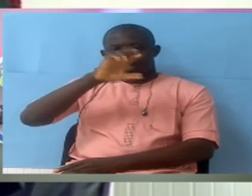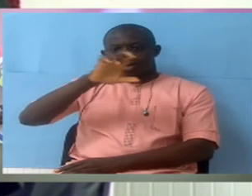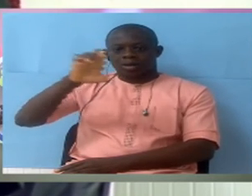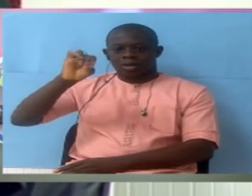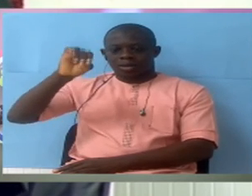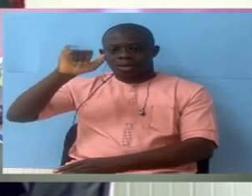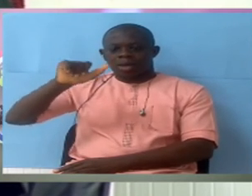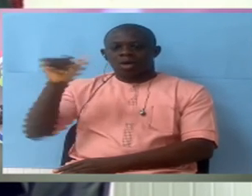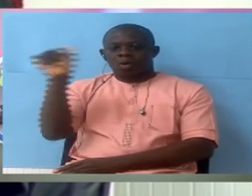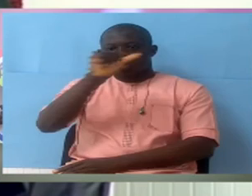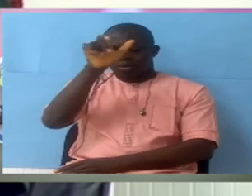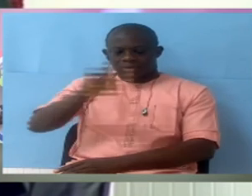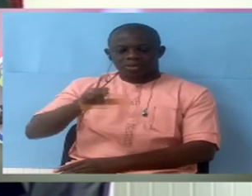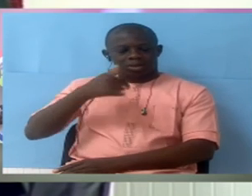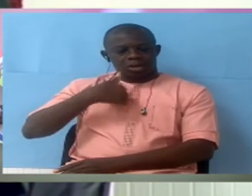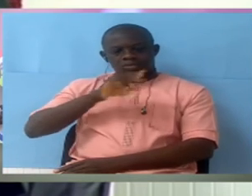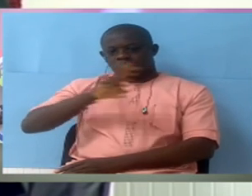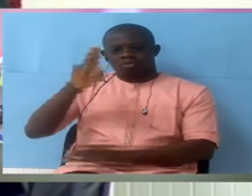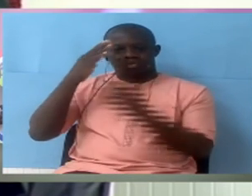I can't kinag mom how maturam.